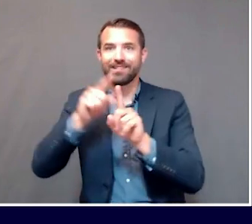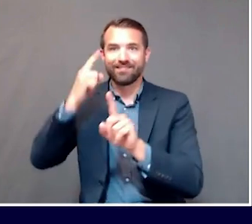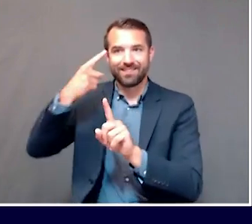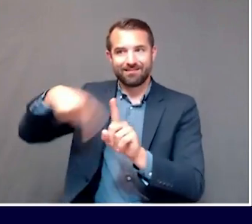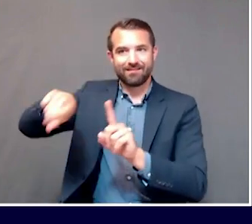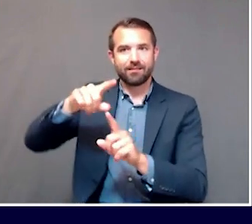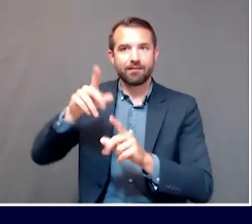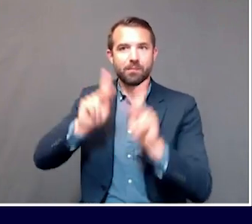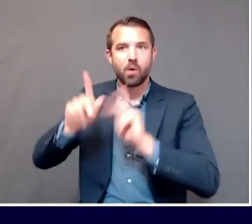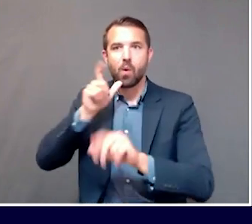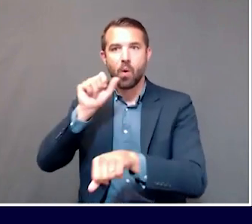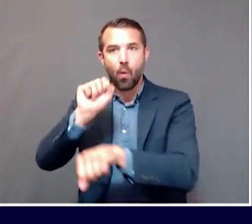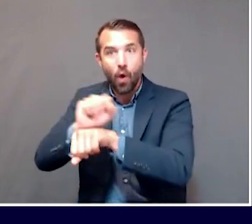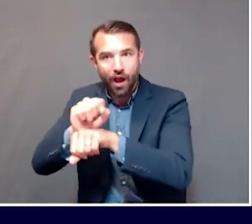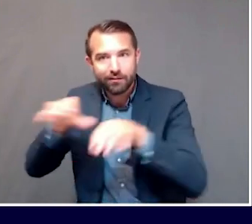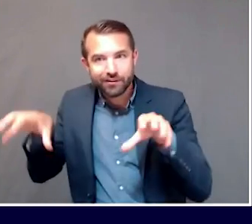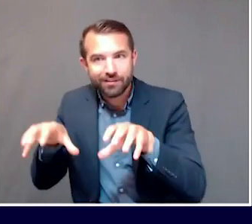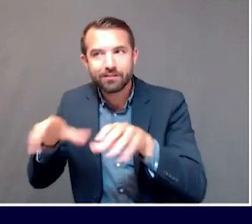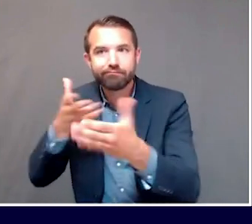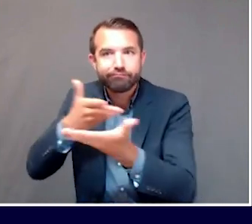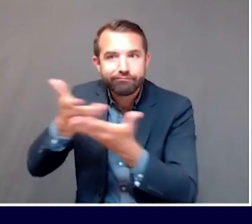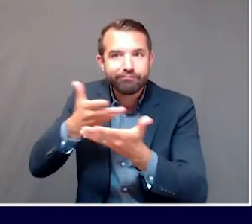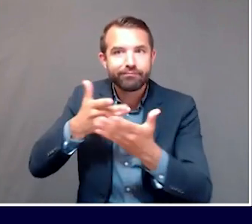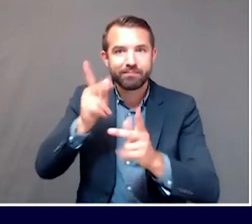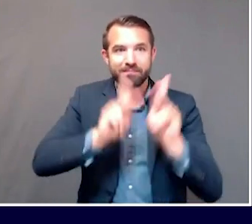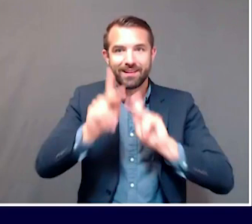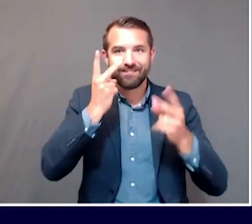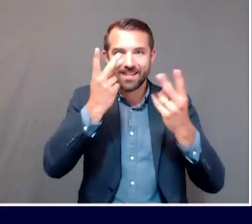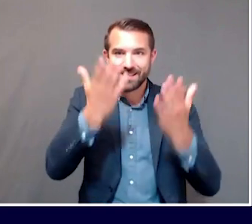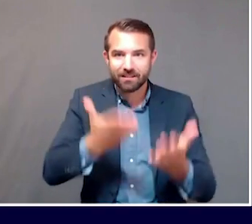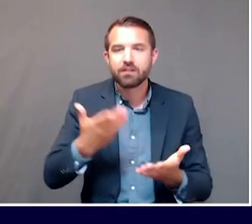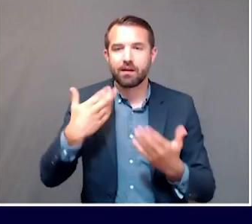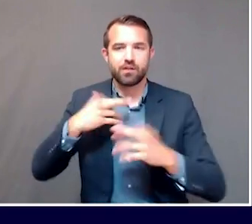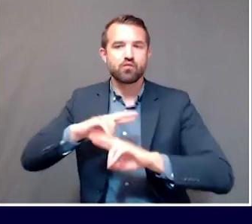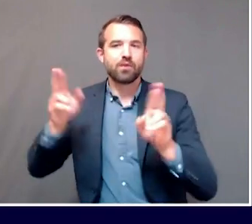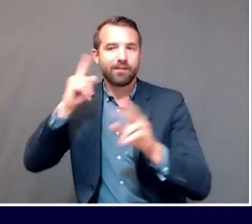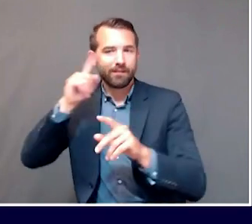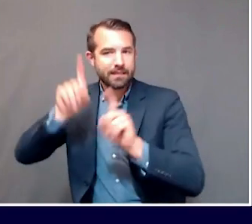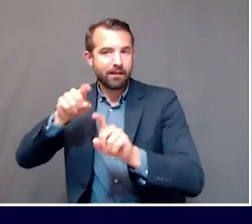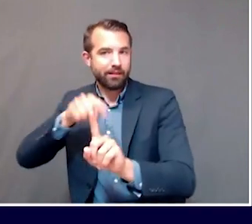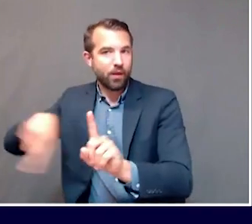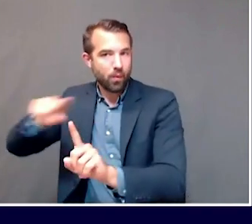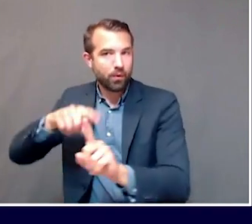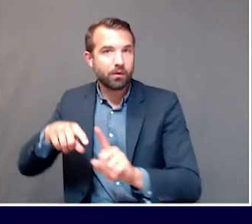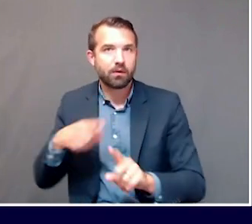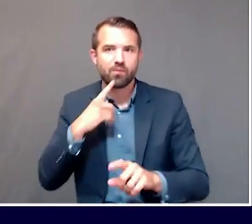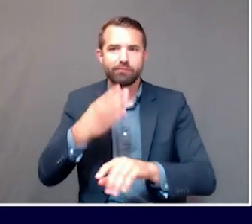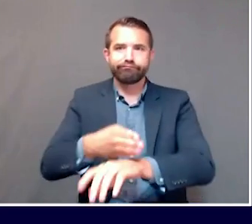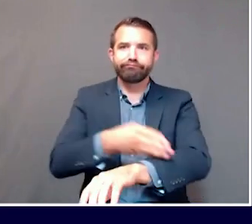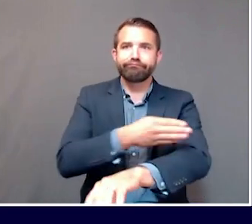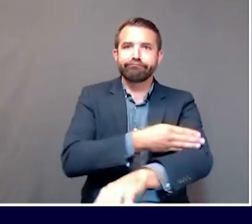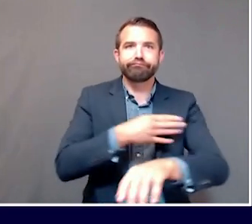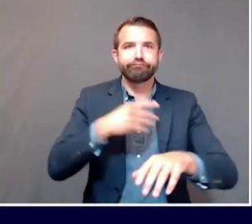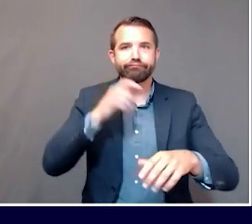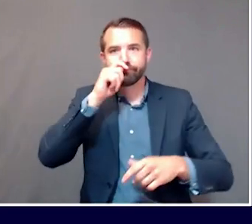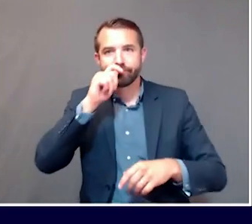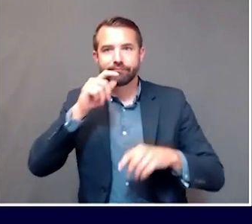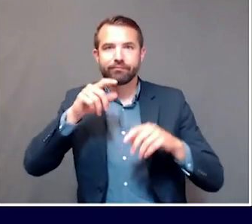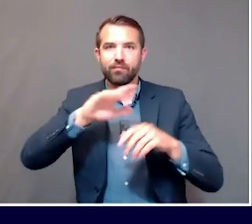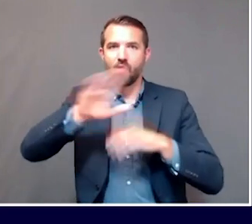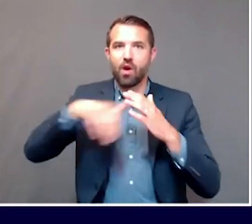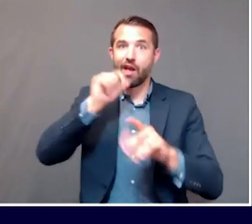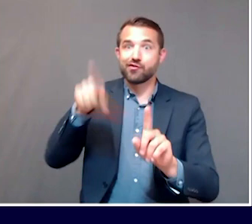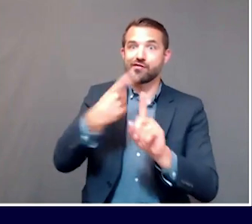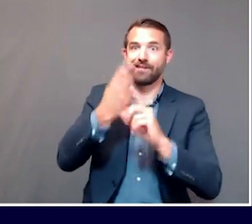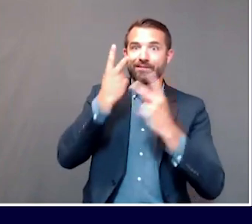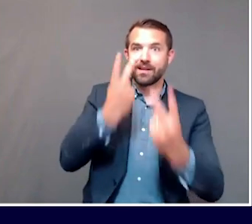the option of getting testing. So we're working hard on our testing capacity, in part for tourism, but also for our Maine residents. And when you think about